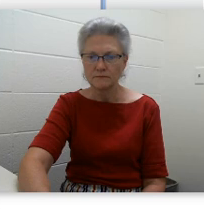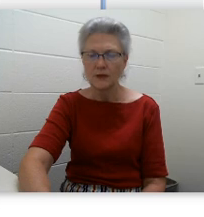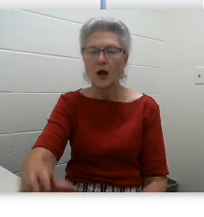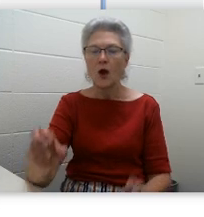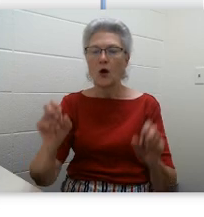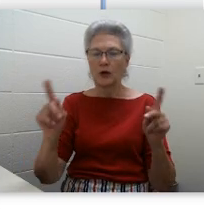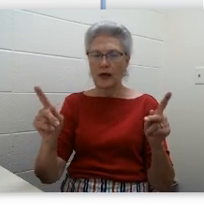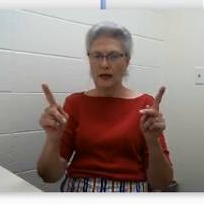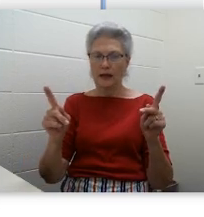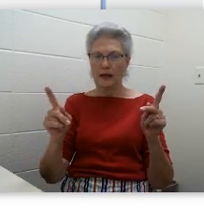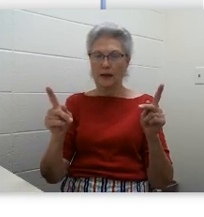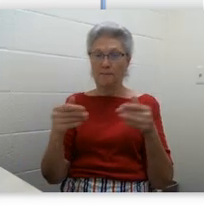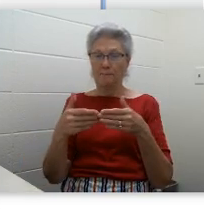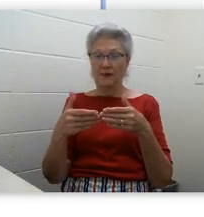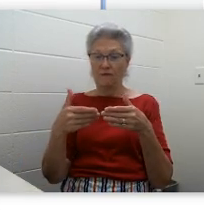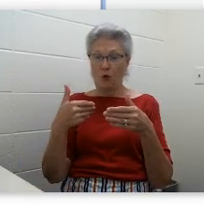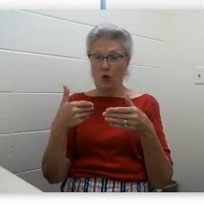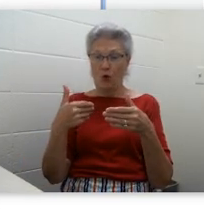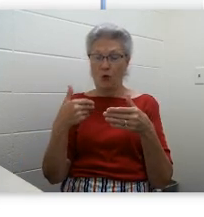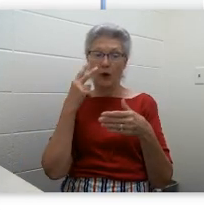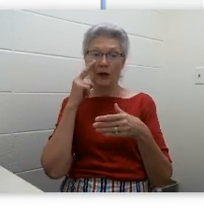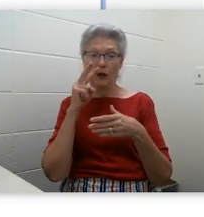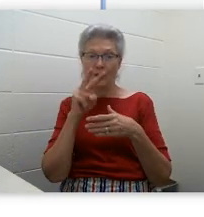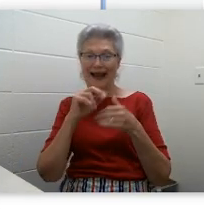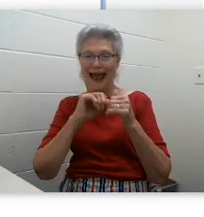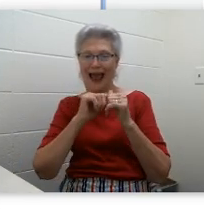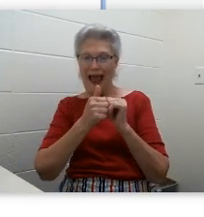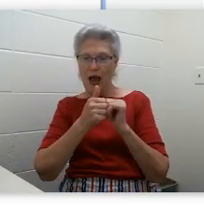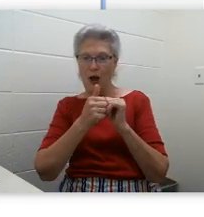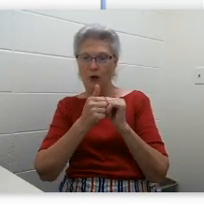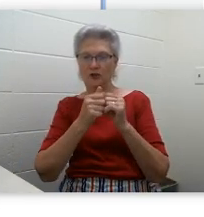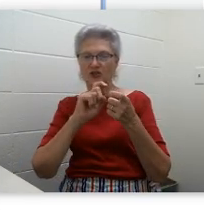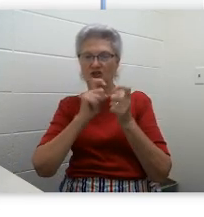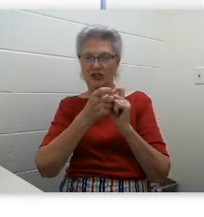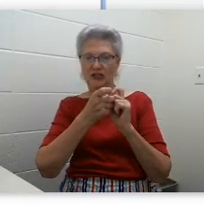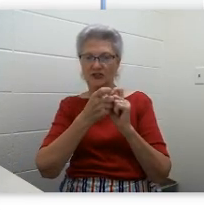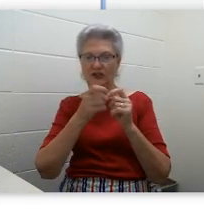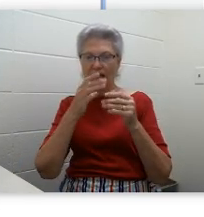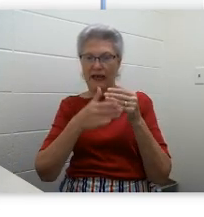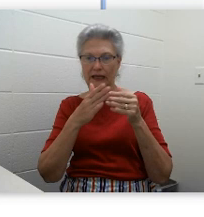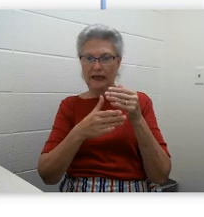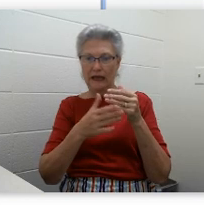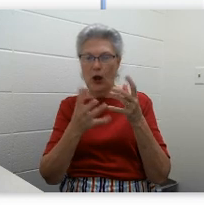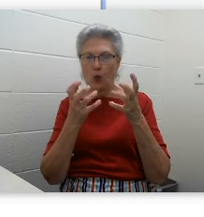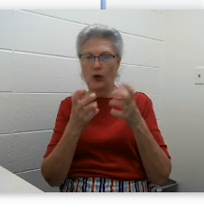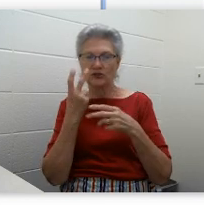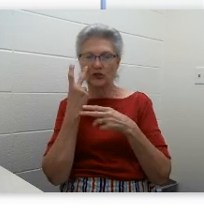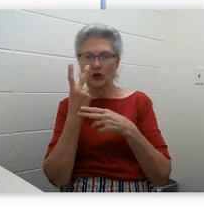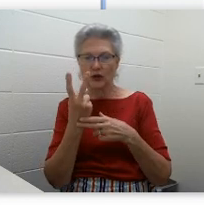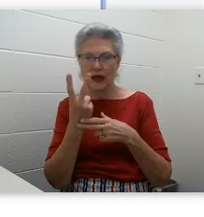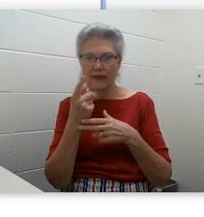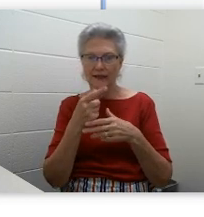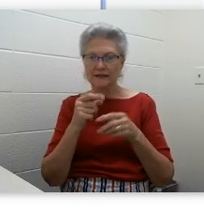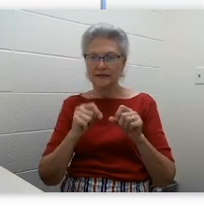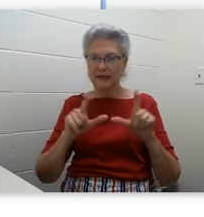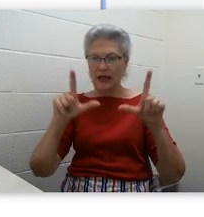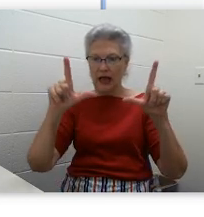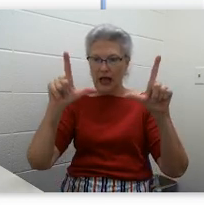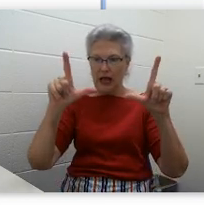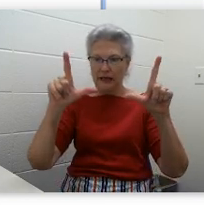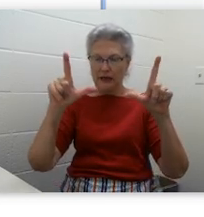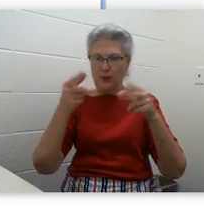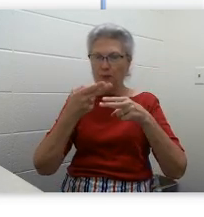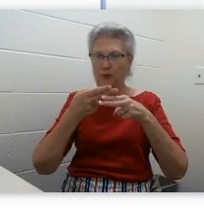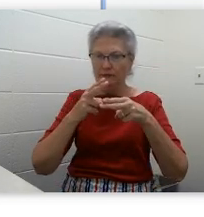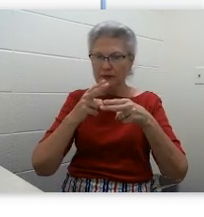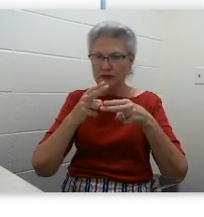All right, so before we look at how to change the ending, I want us to look at this slide very quickly